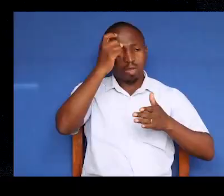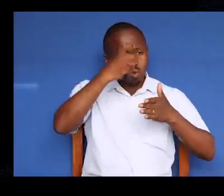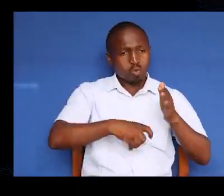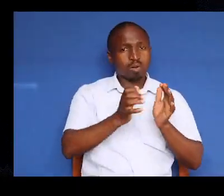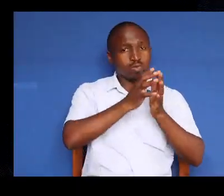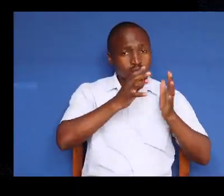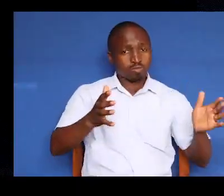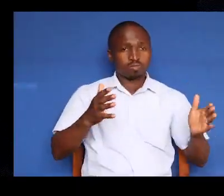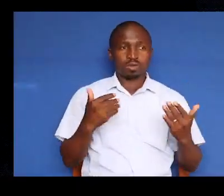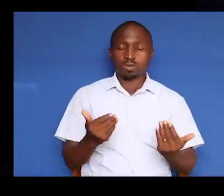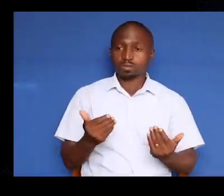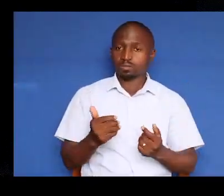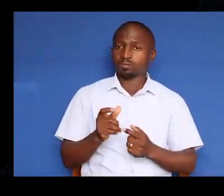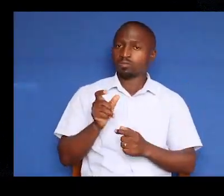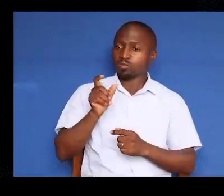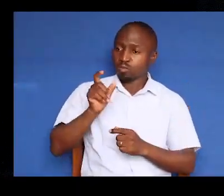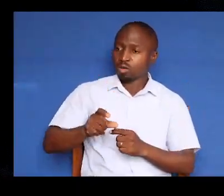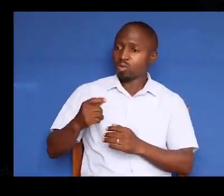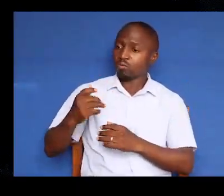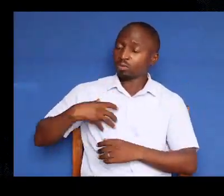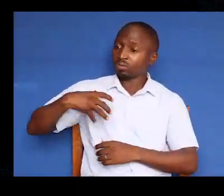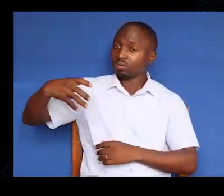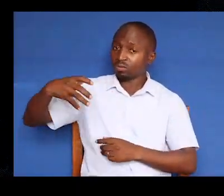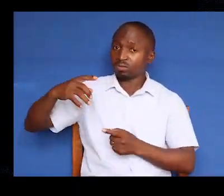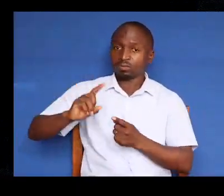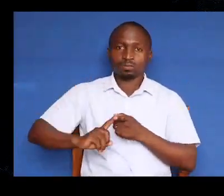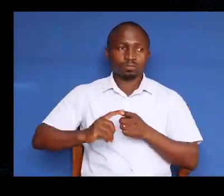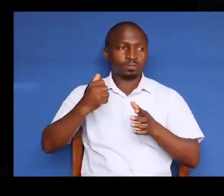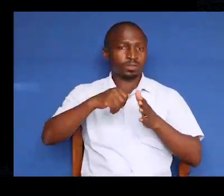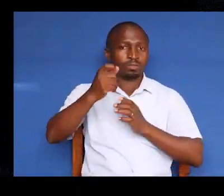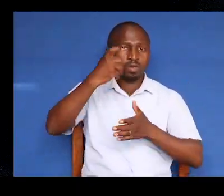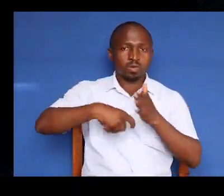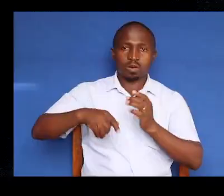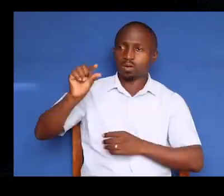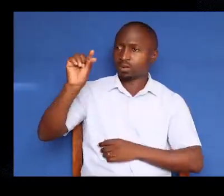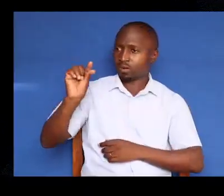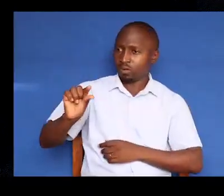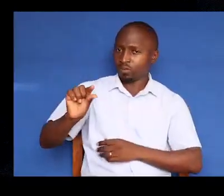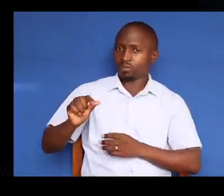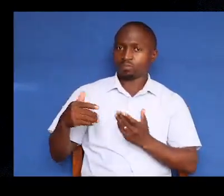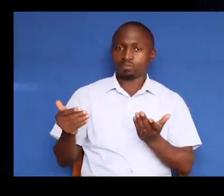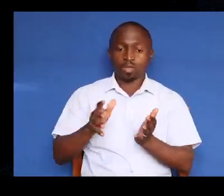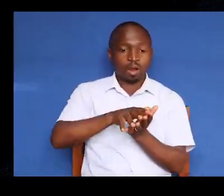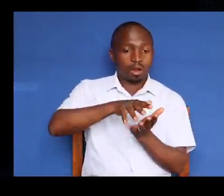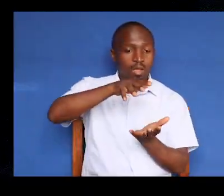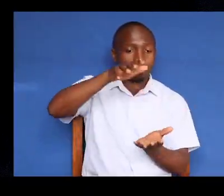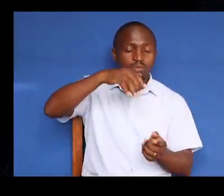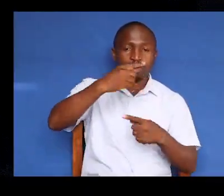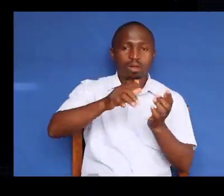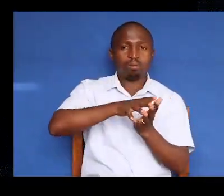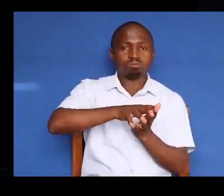more, high tax rate, while the rich class are taxed low tax rate. So the gap is still